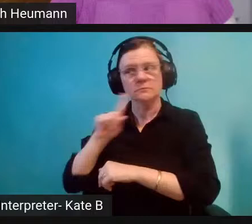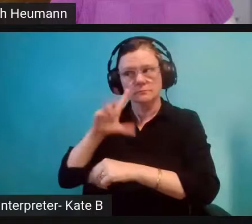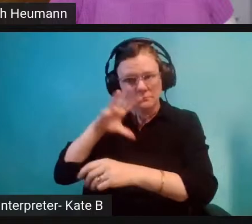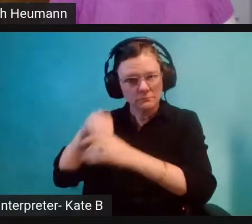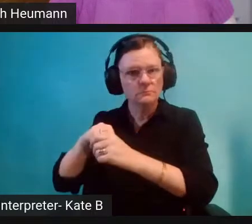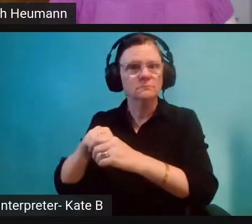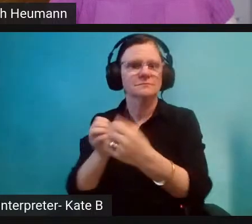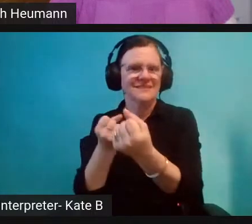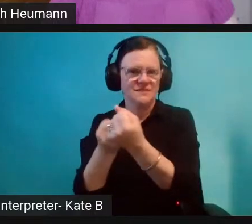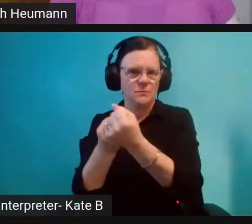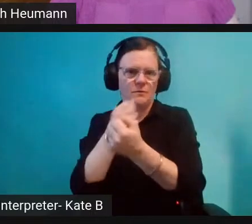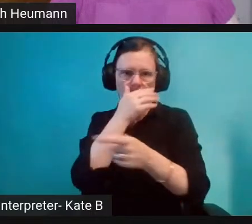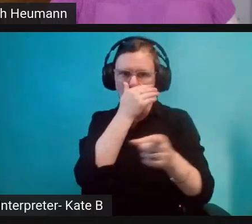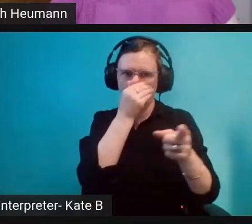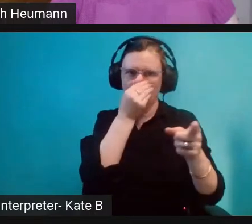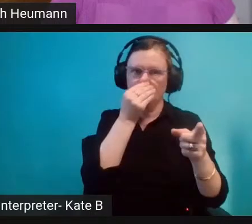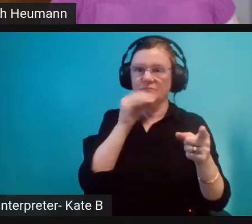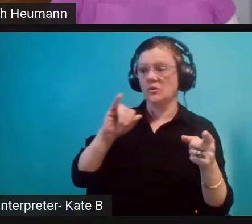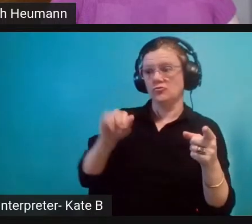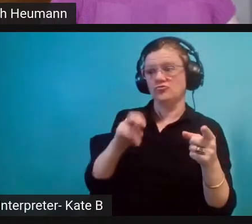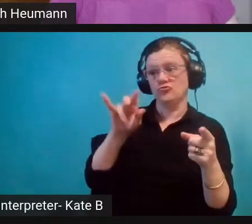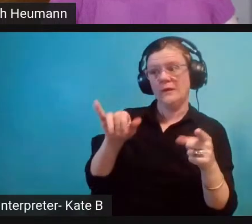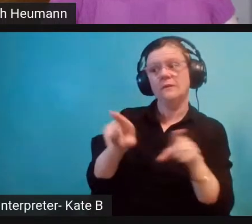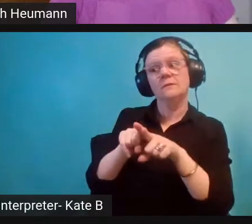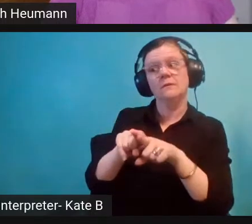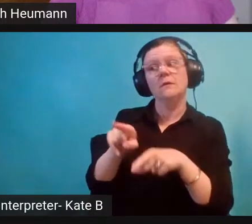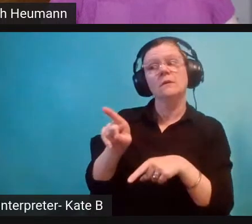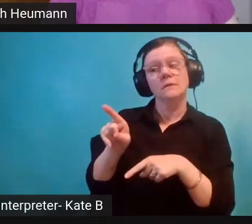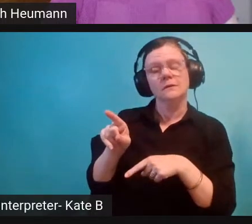and supports. But also more, I'm sure,